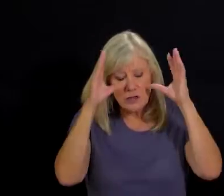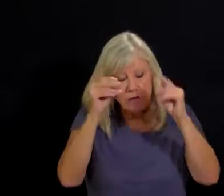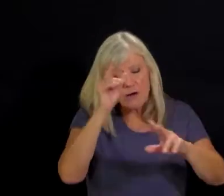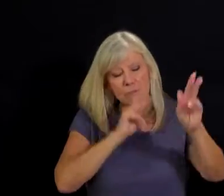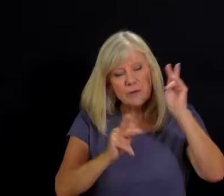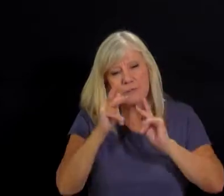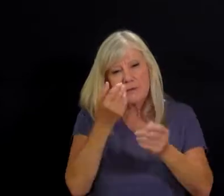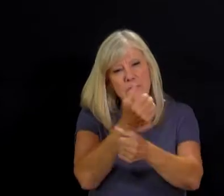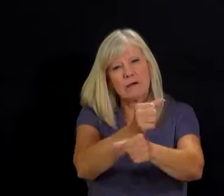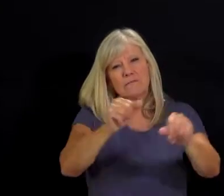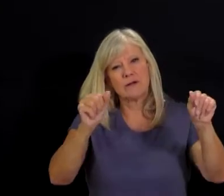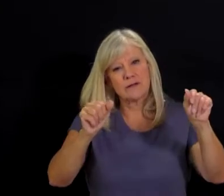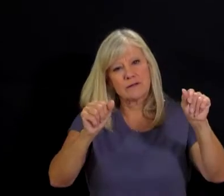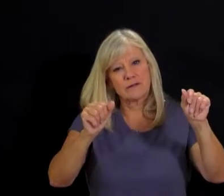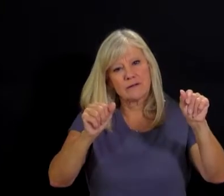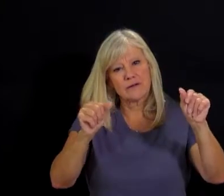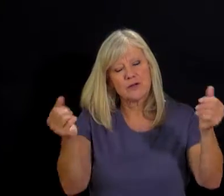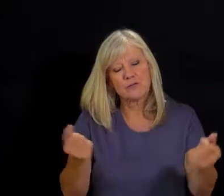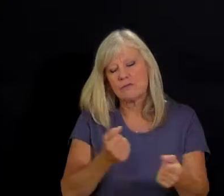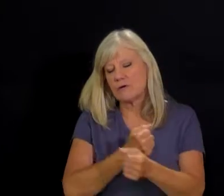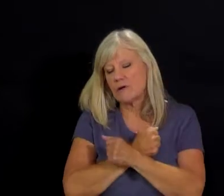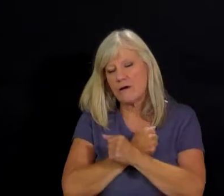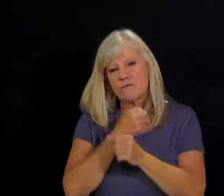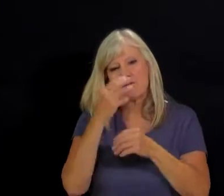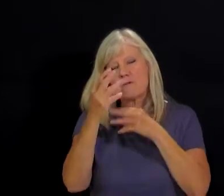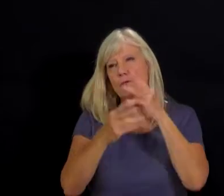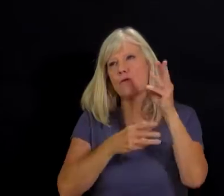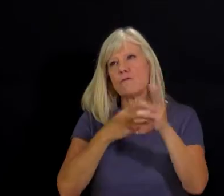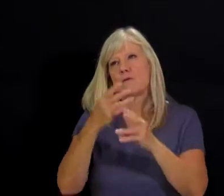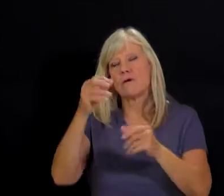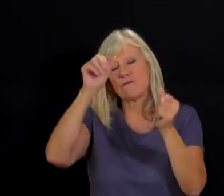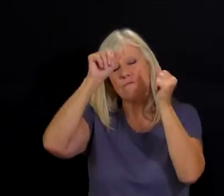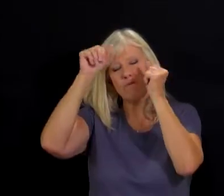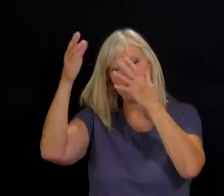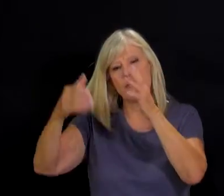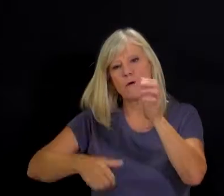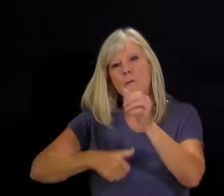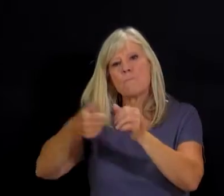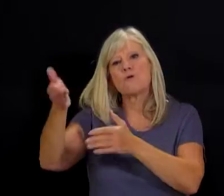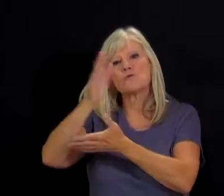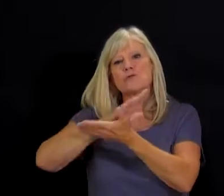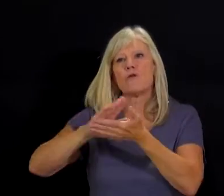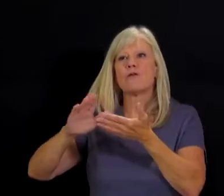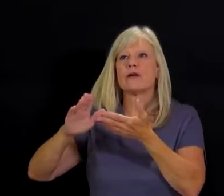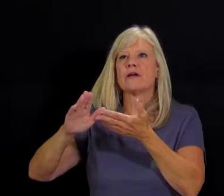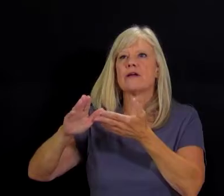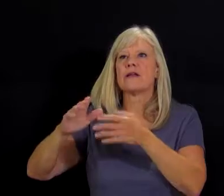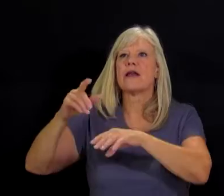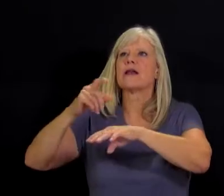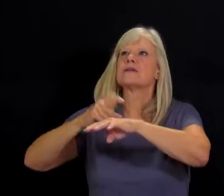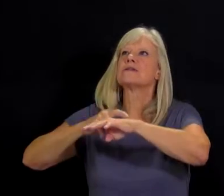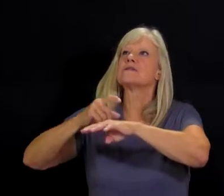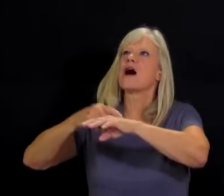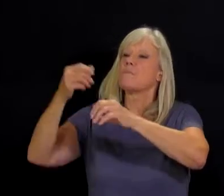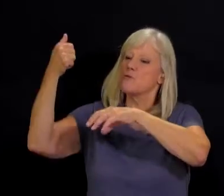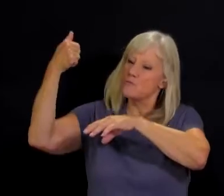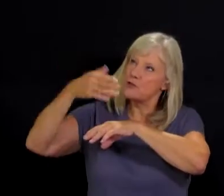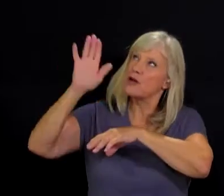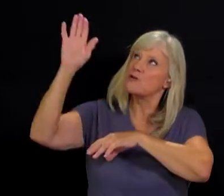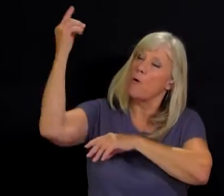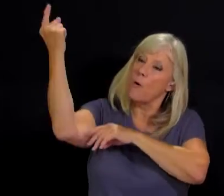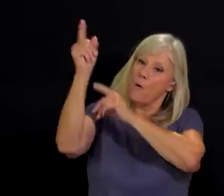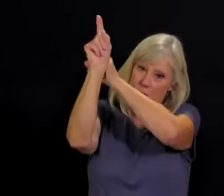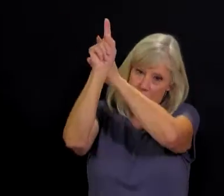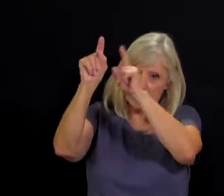salvation. And you so loved the world, Father most holy, that in the fullness of time, you sent your only begotten Son to be